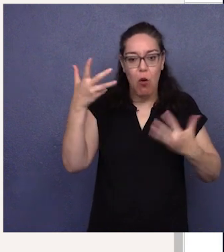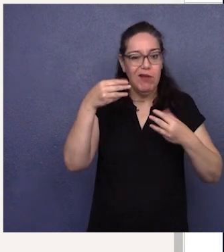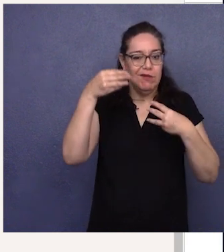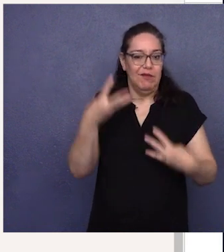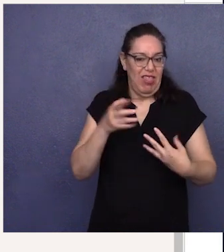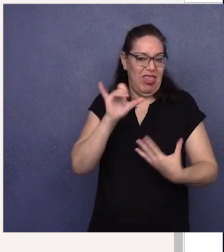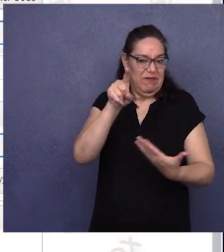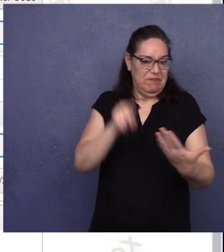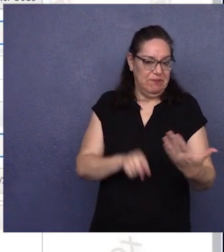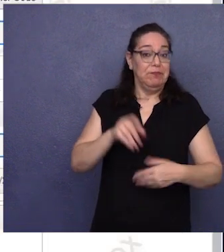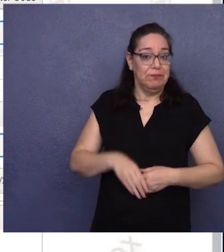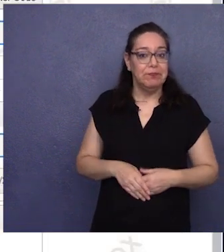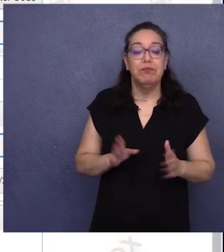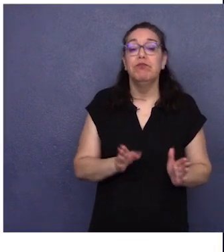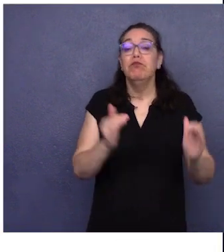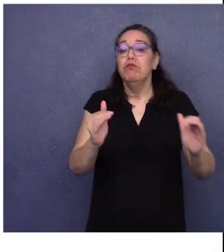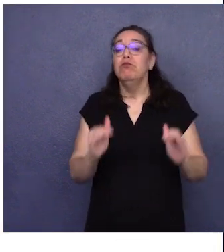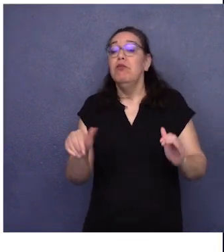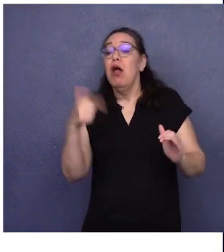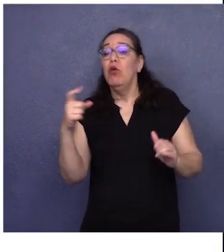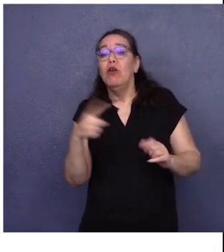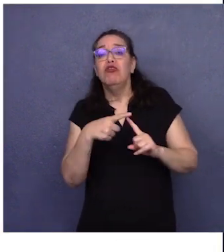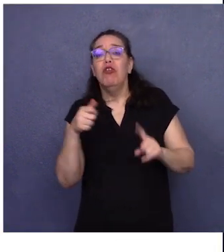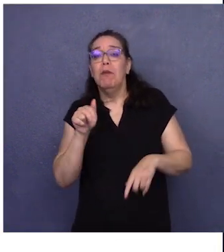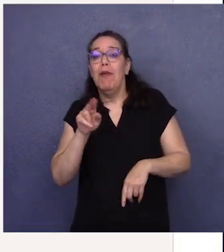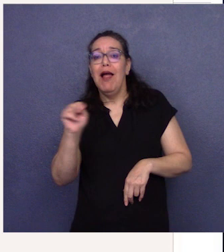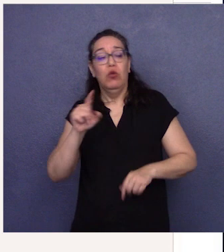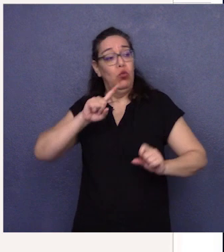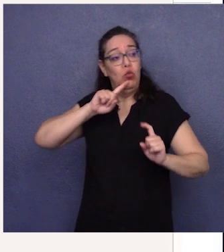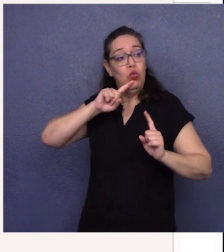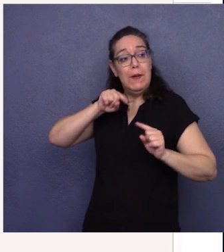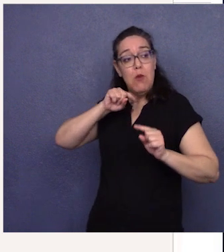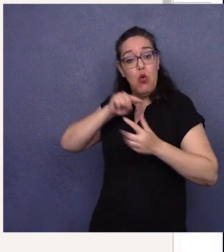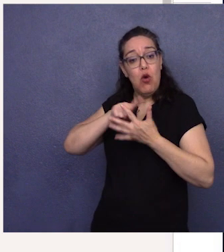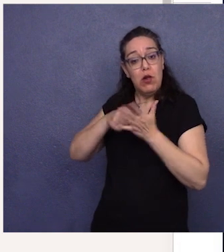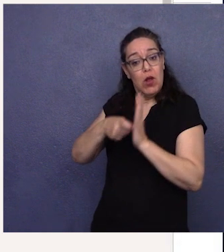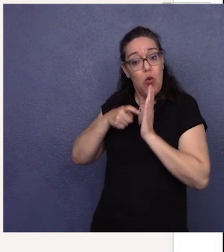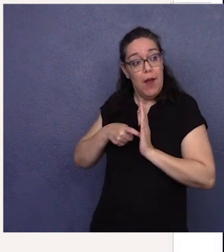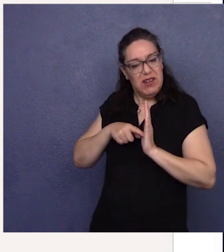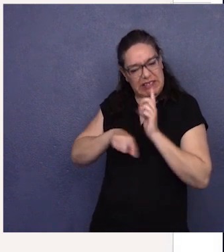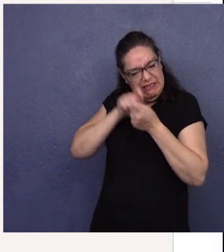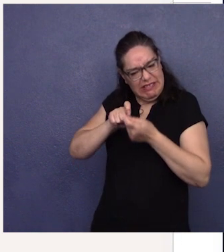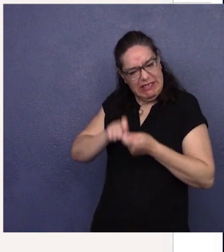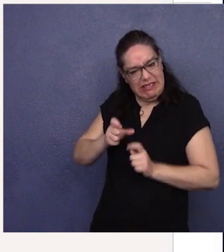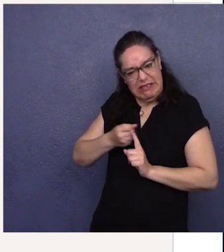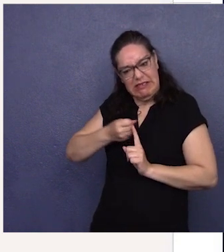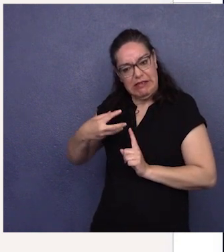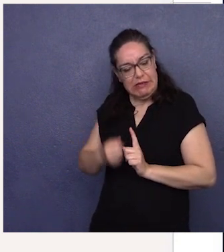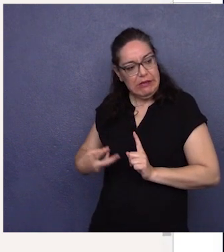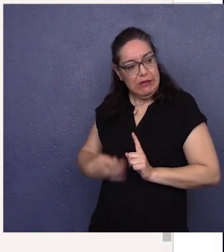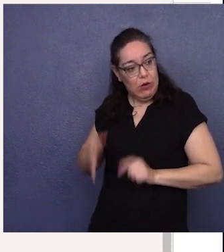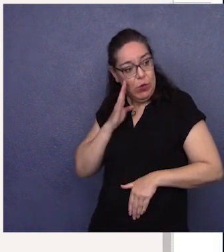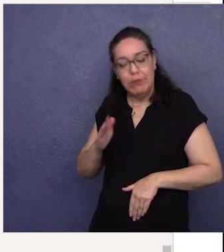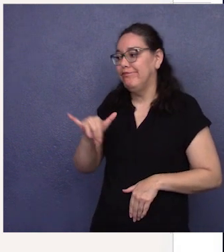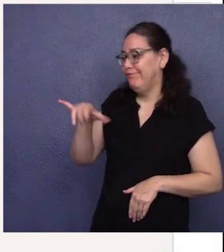And then we have another question from Anne. Are reporting requirements detailed? Yes, and that's going to be based on guidance